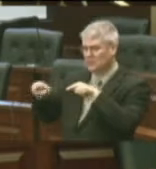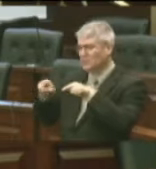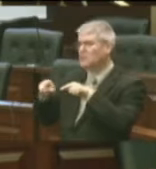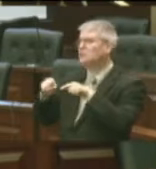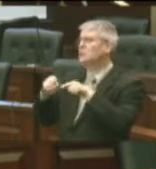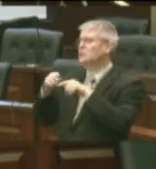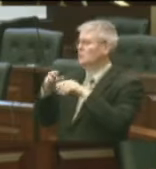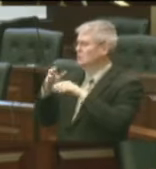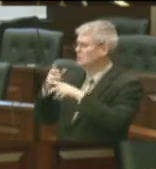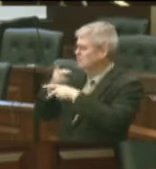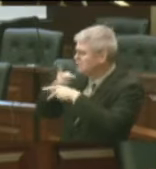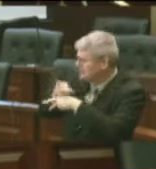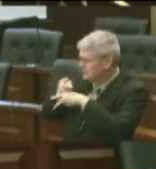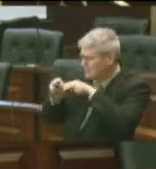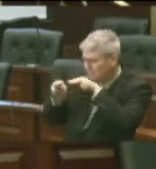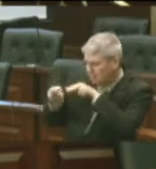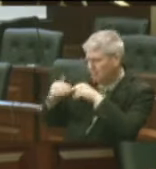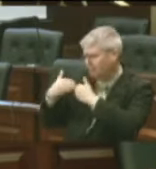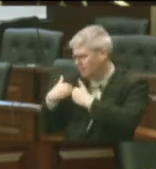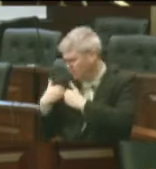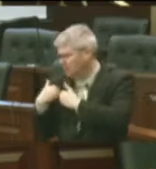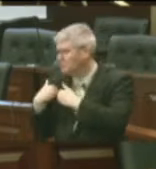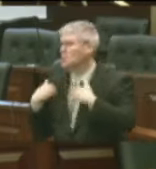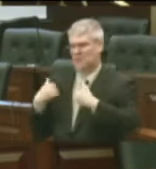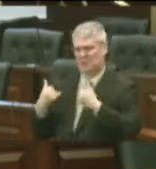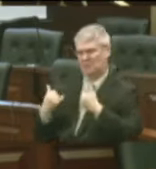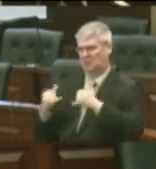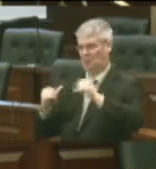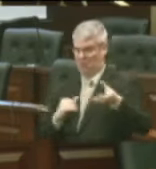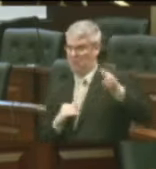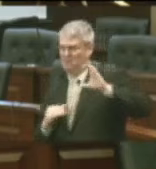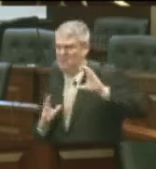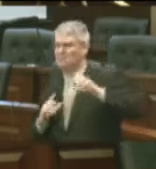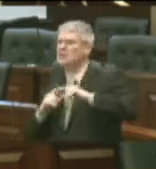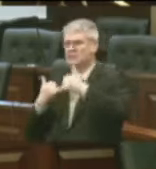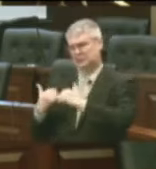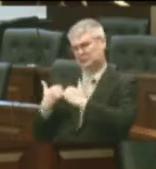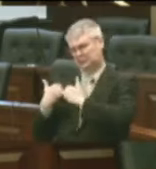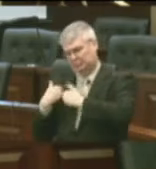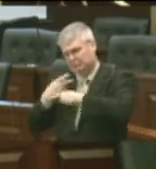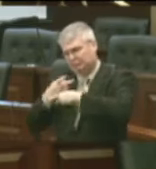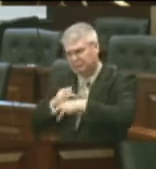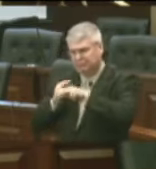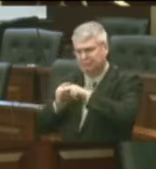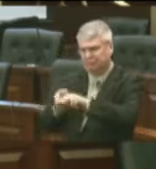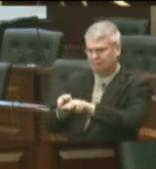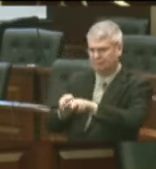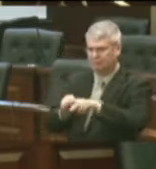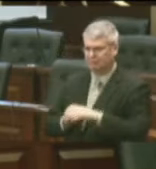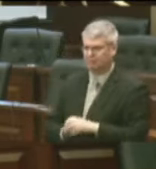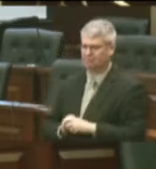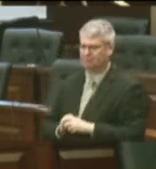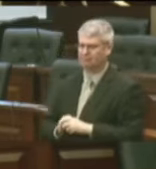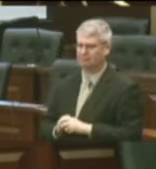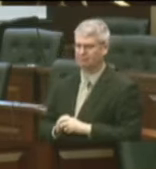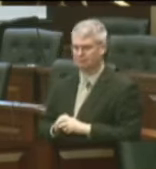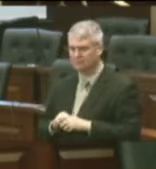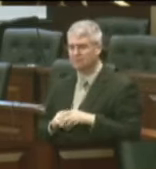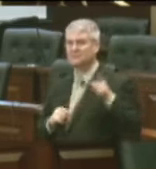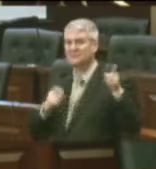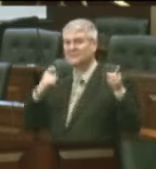efforts. A couple of comments and thoughts relative to the governor's announcement with the micro grants. For